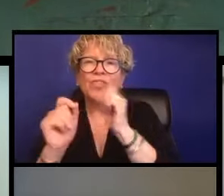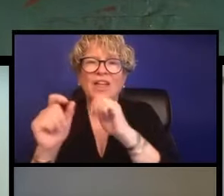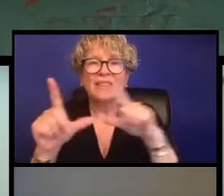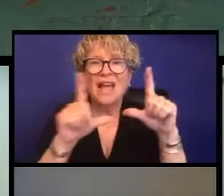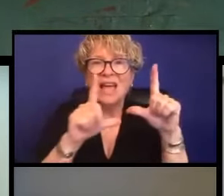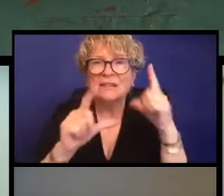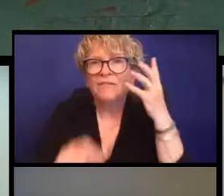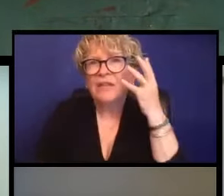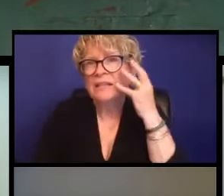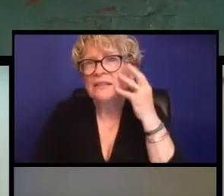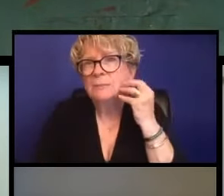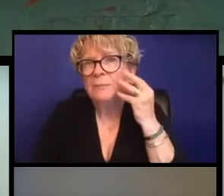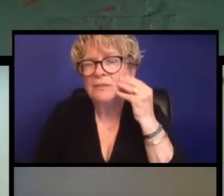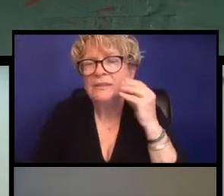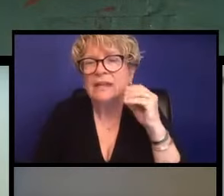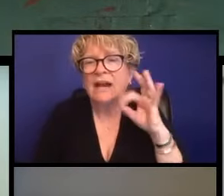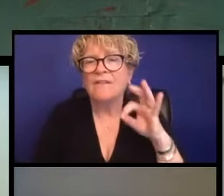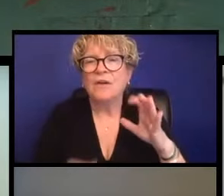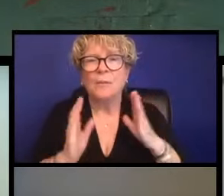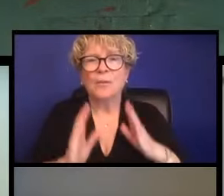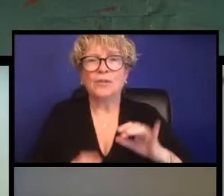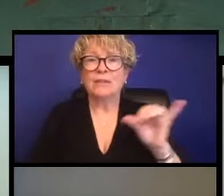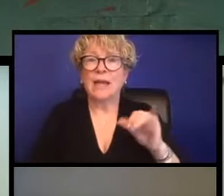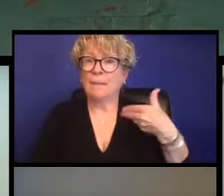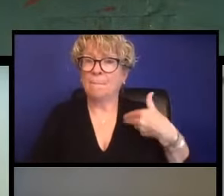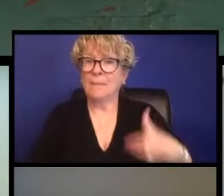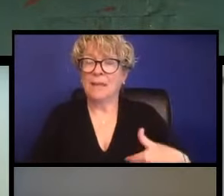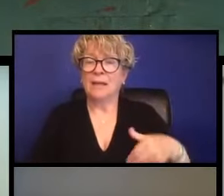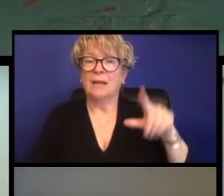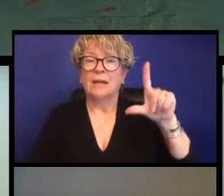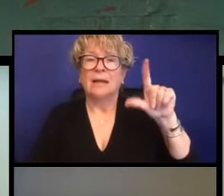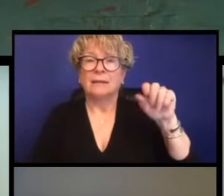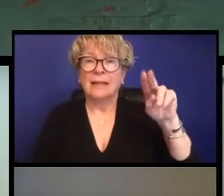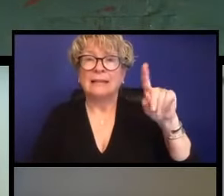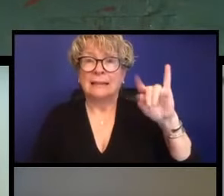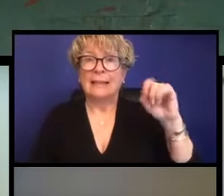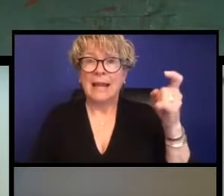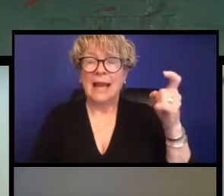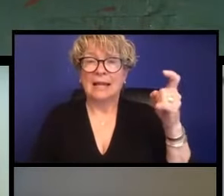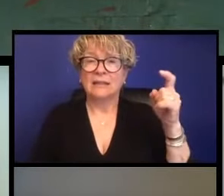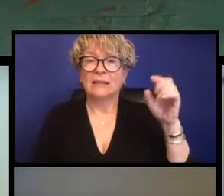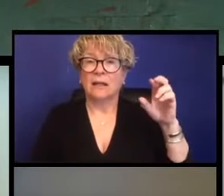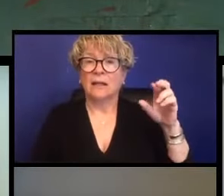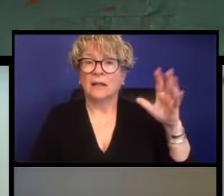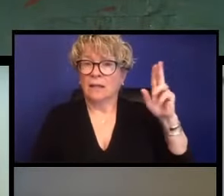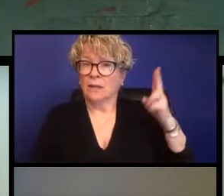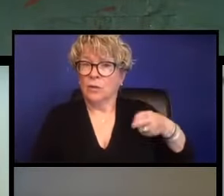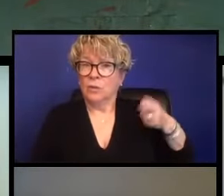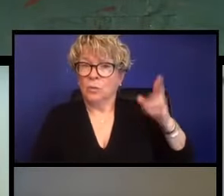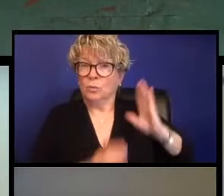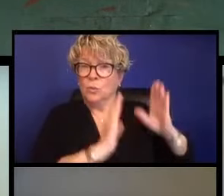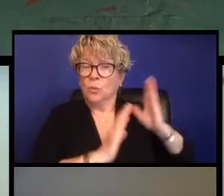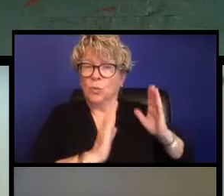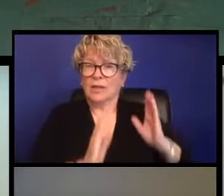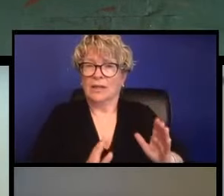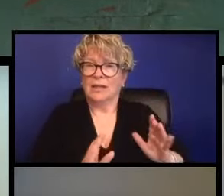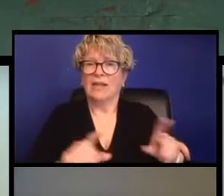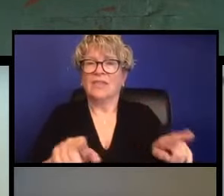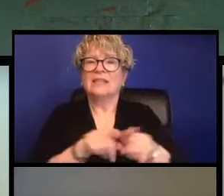experience of being someone like me who has Latinx roots, but also is